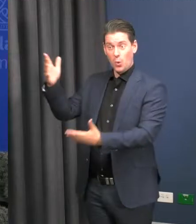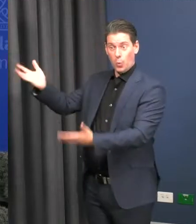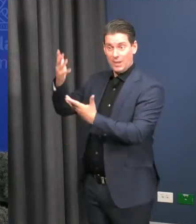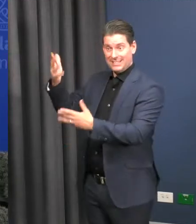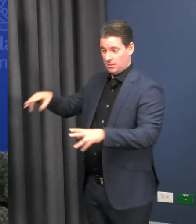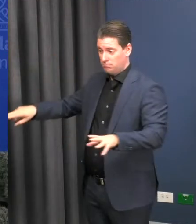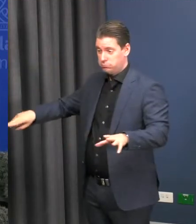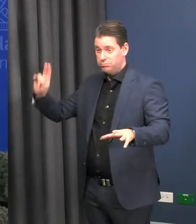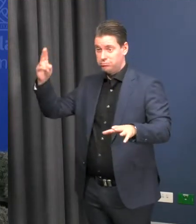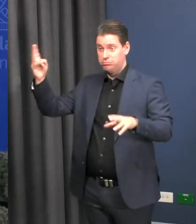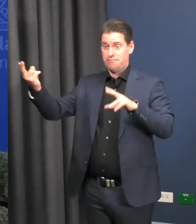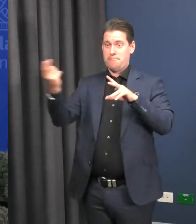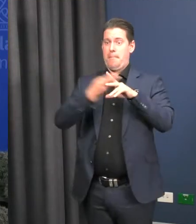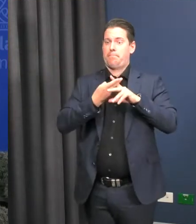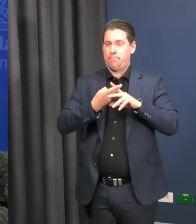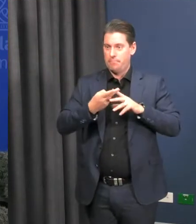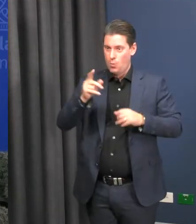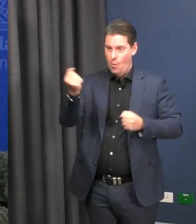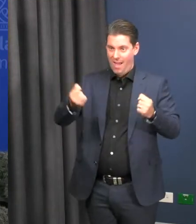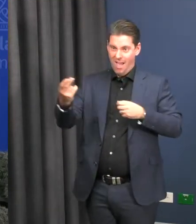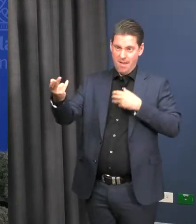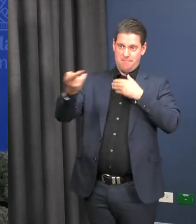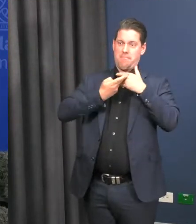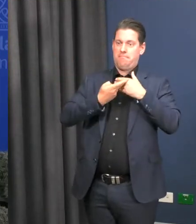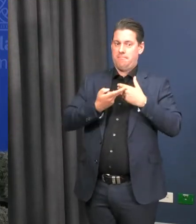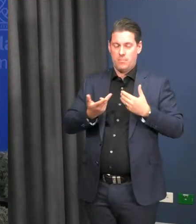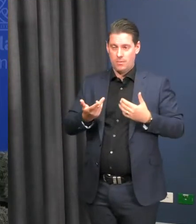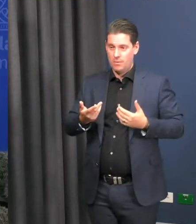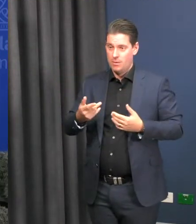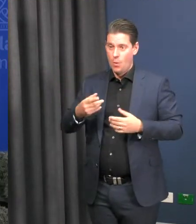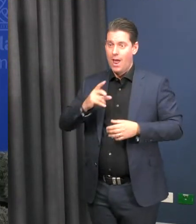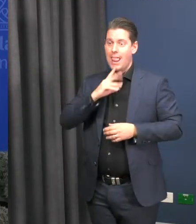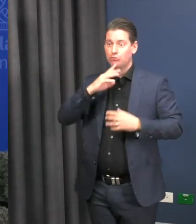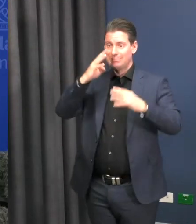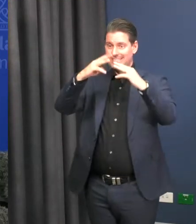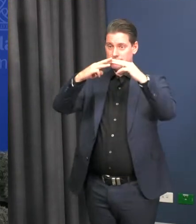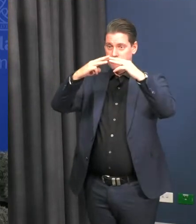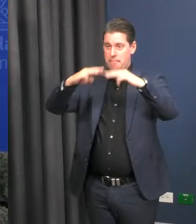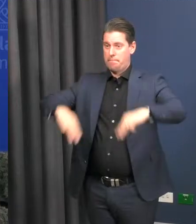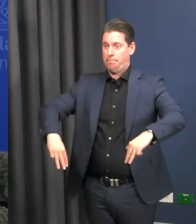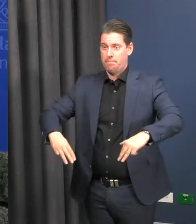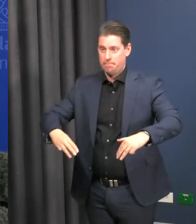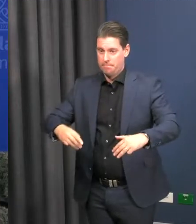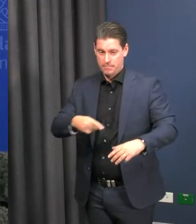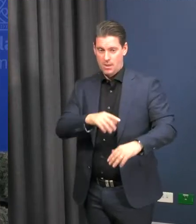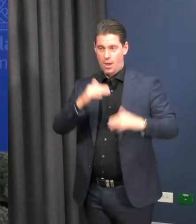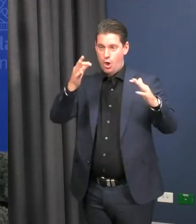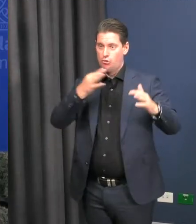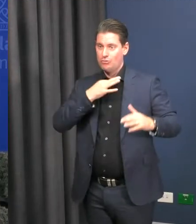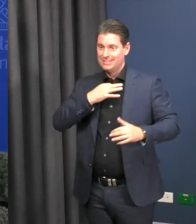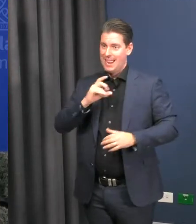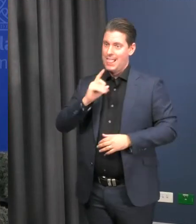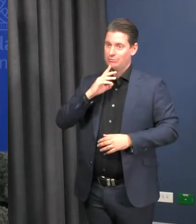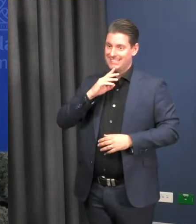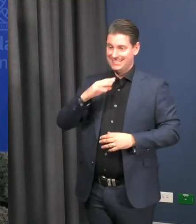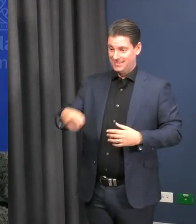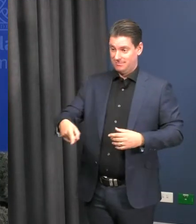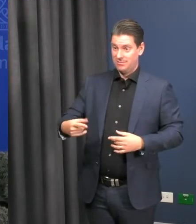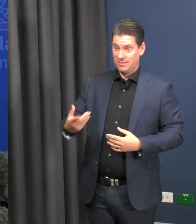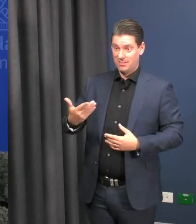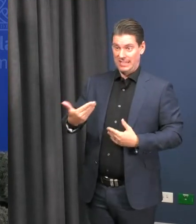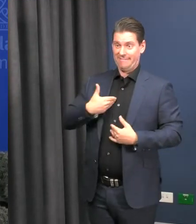projectiles that can crash into you. There can be fallen power lines as a result of fallen trees that can electrocute